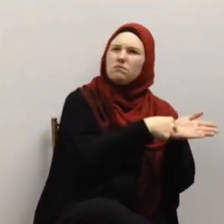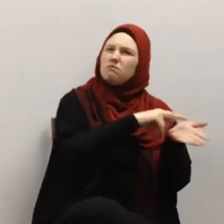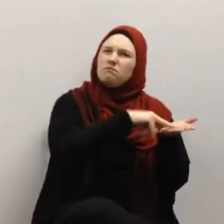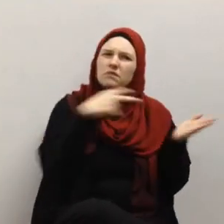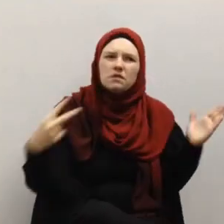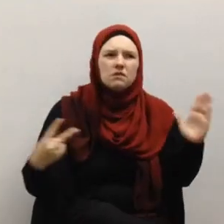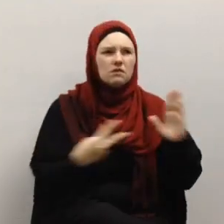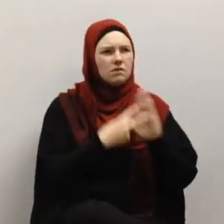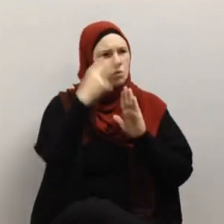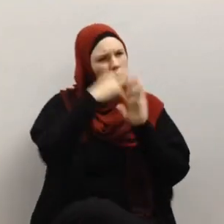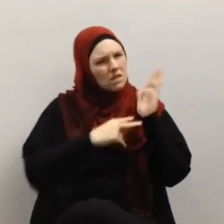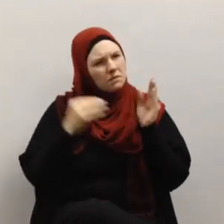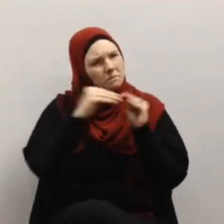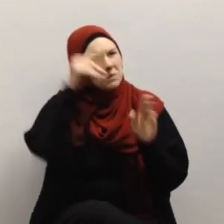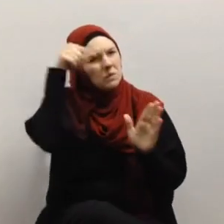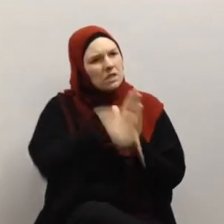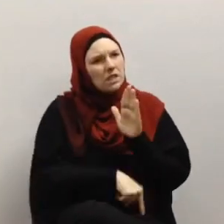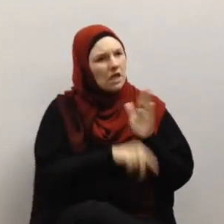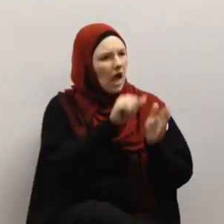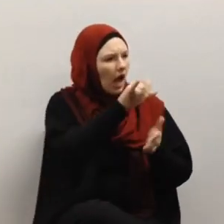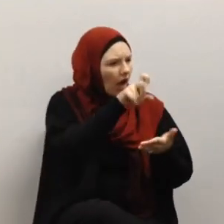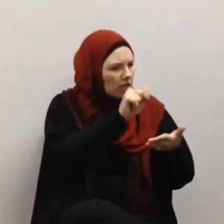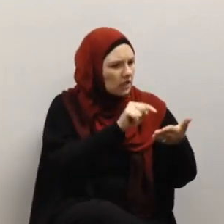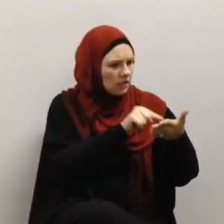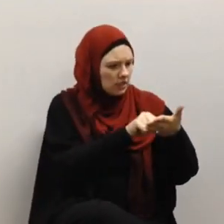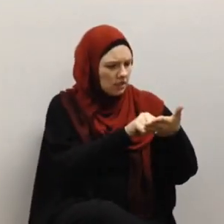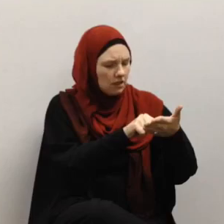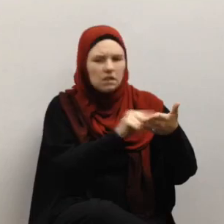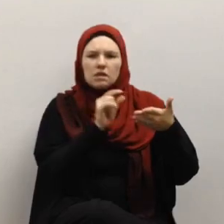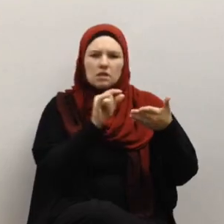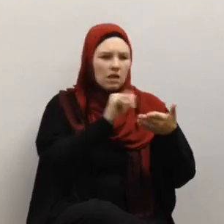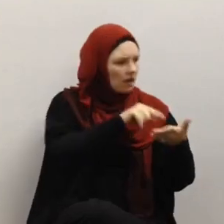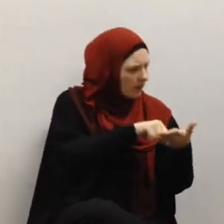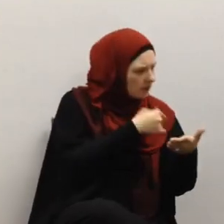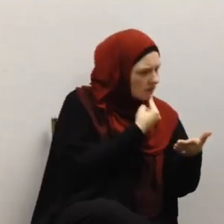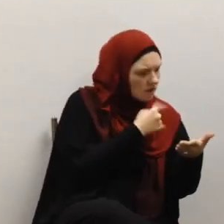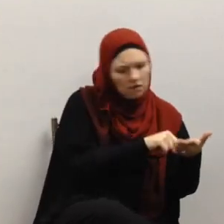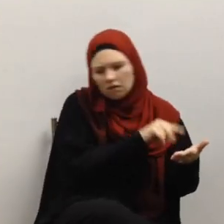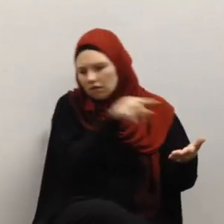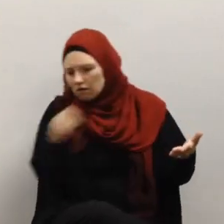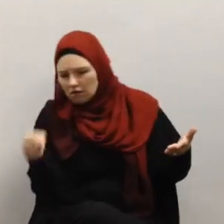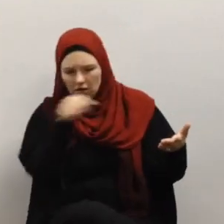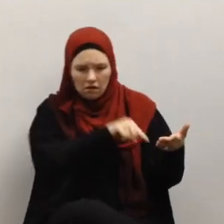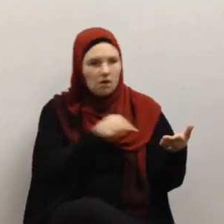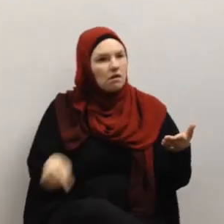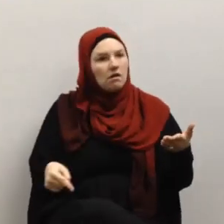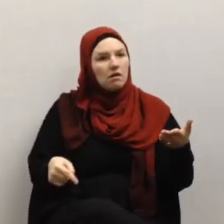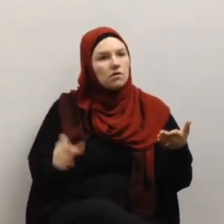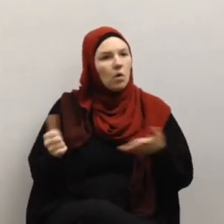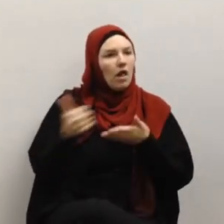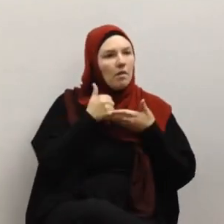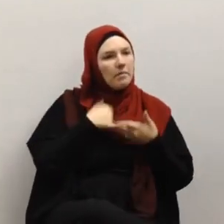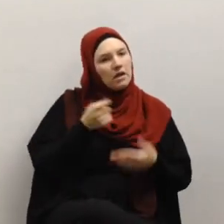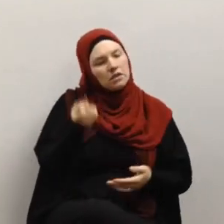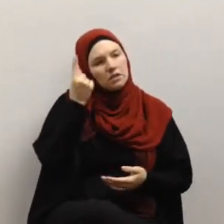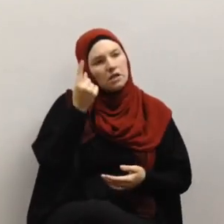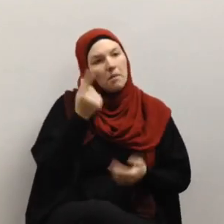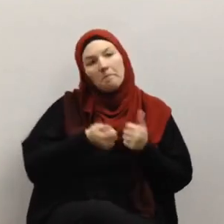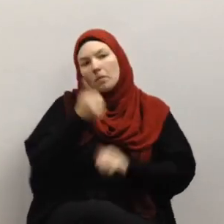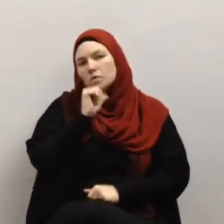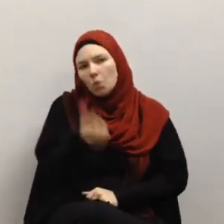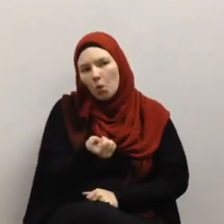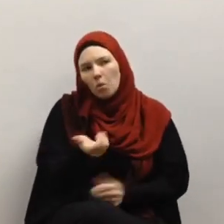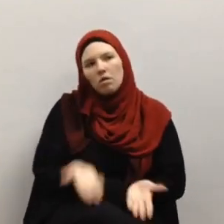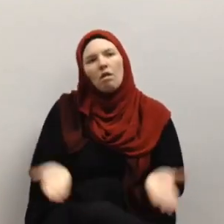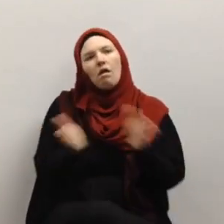of reading several ayat in the same subject to see if they can help us understand each other. No, we close